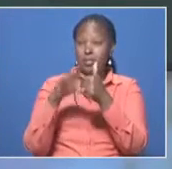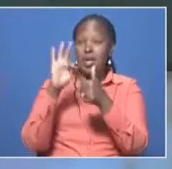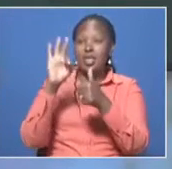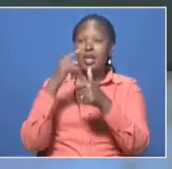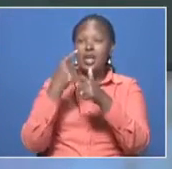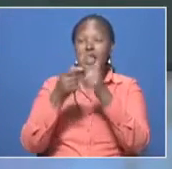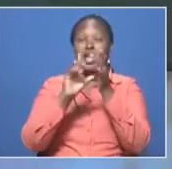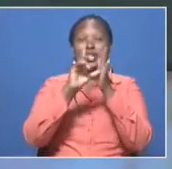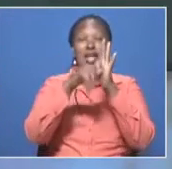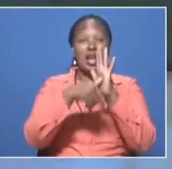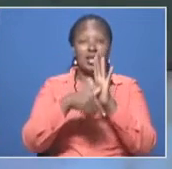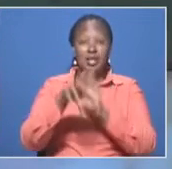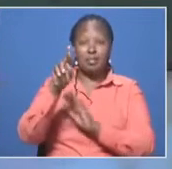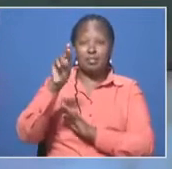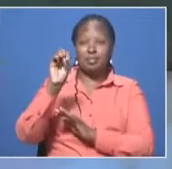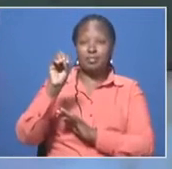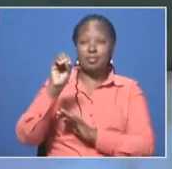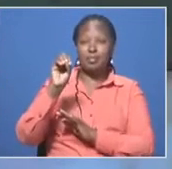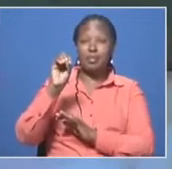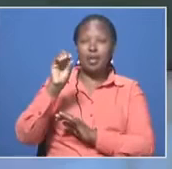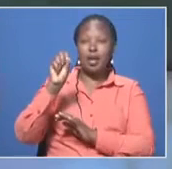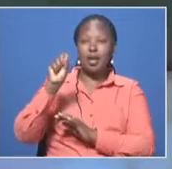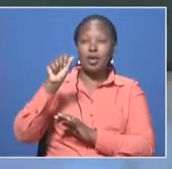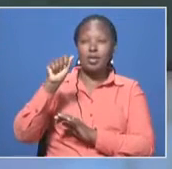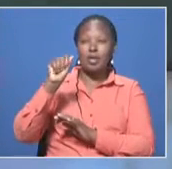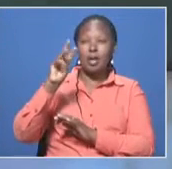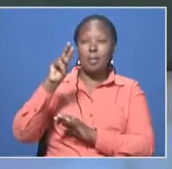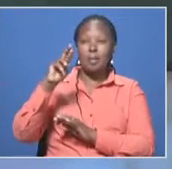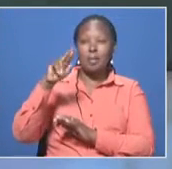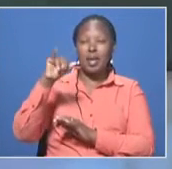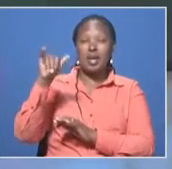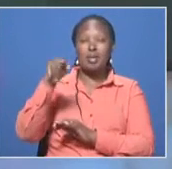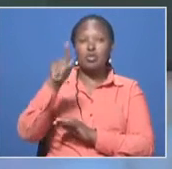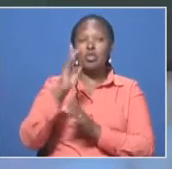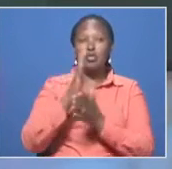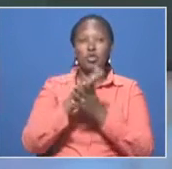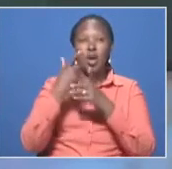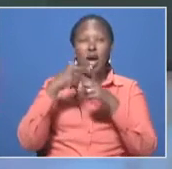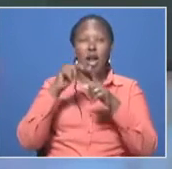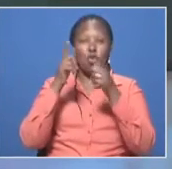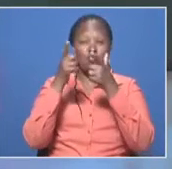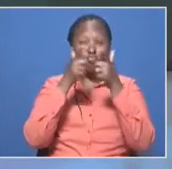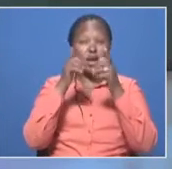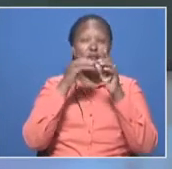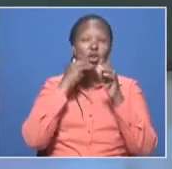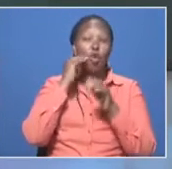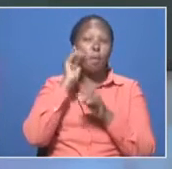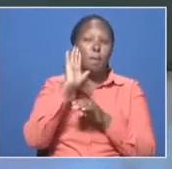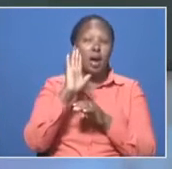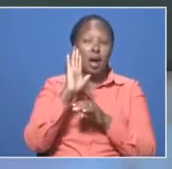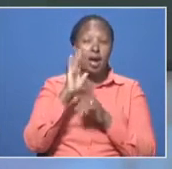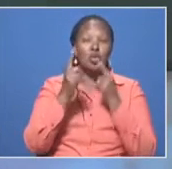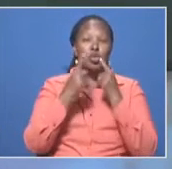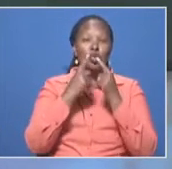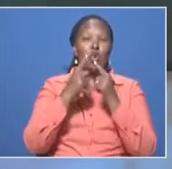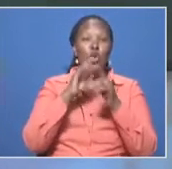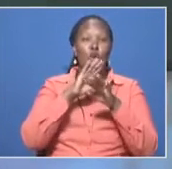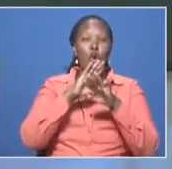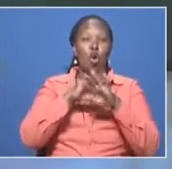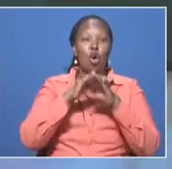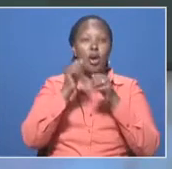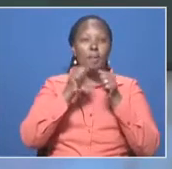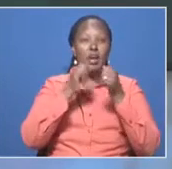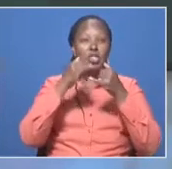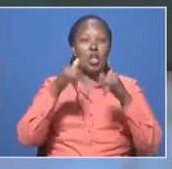later, Rosemary is as bright-eyed as ever. She allowed our cameras into her home to speak exclusively to Punchline on